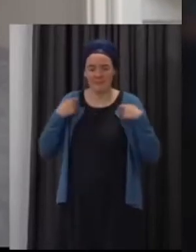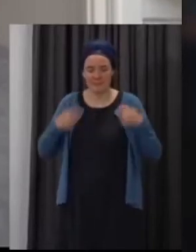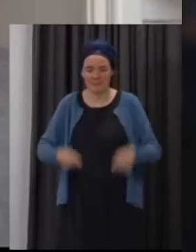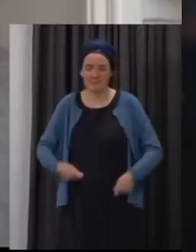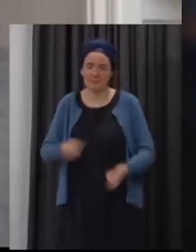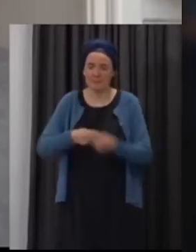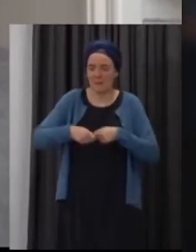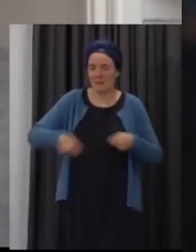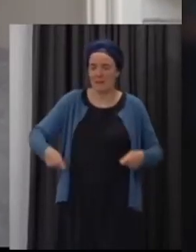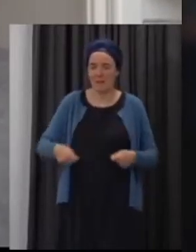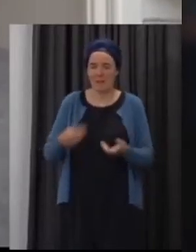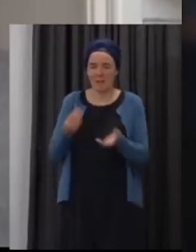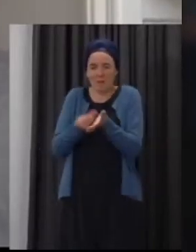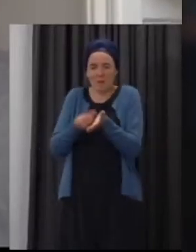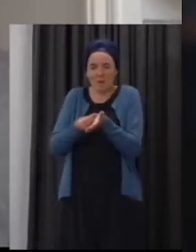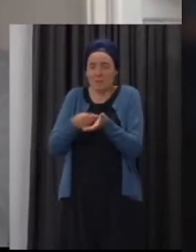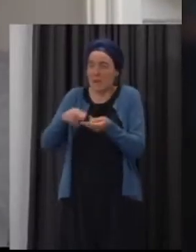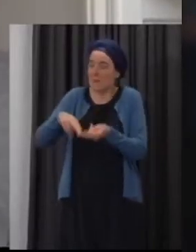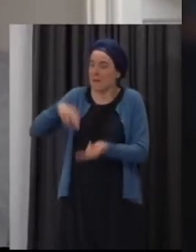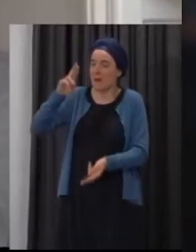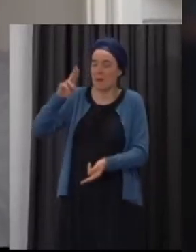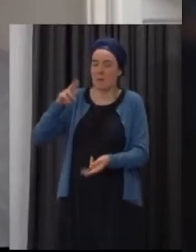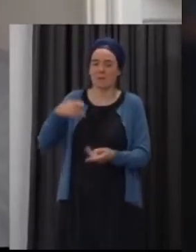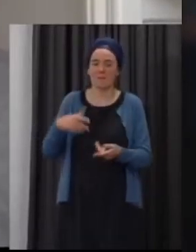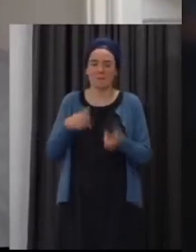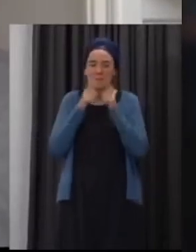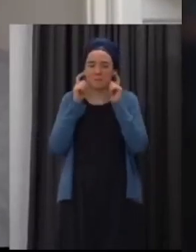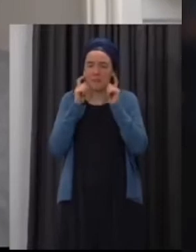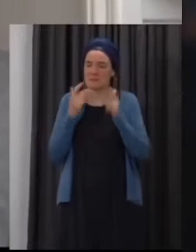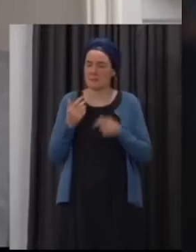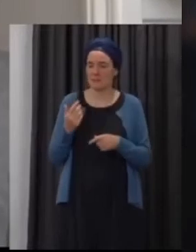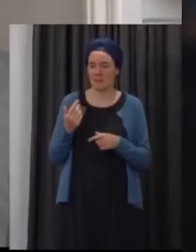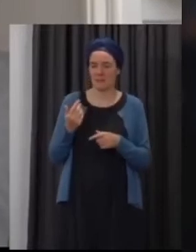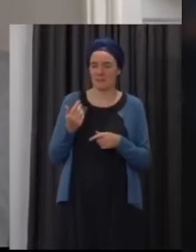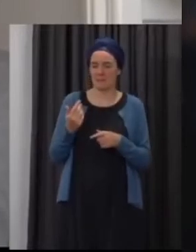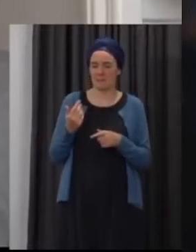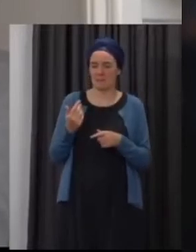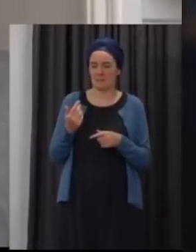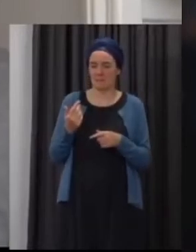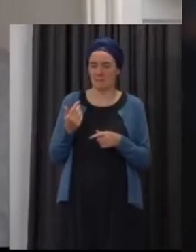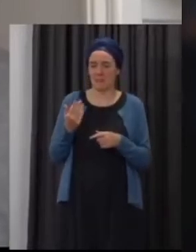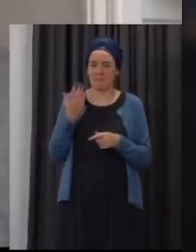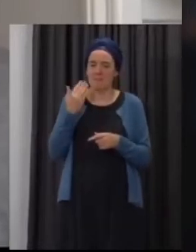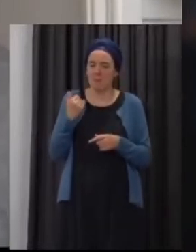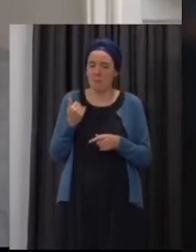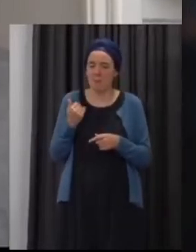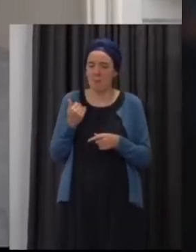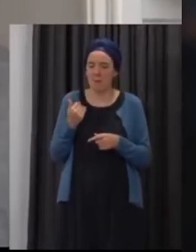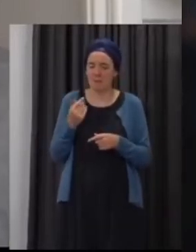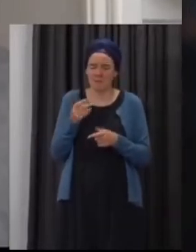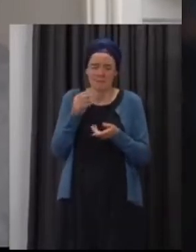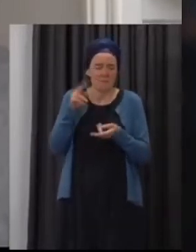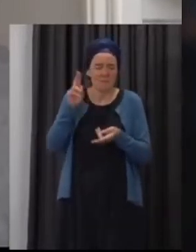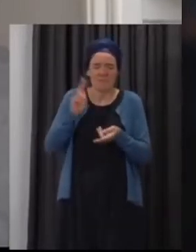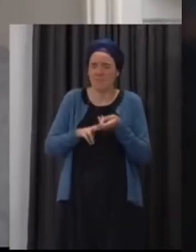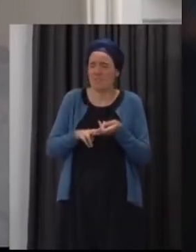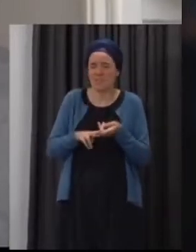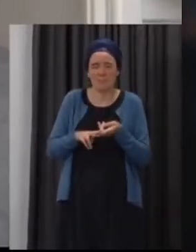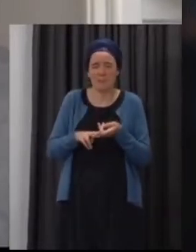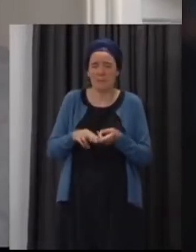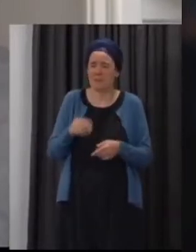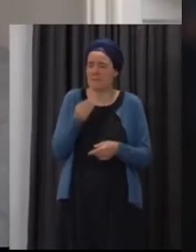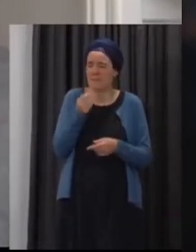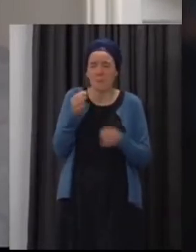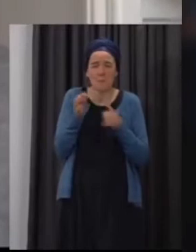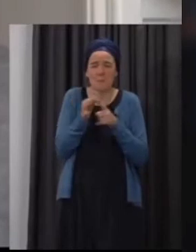were previously pennies each are now into the pounds each. Is this an experience that the Welsh Government has